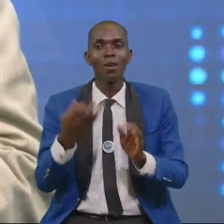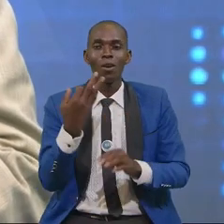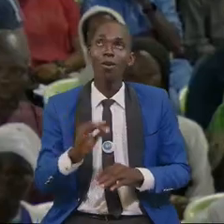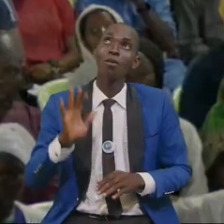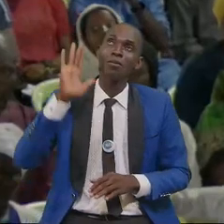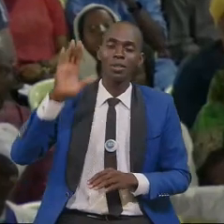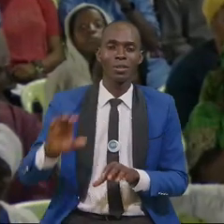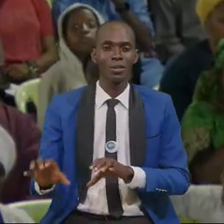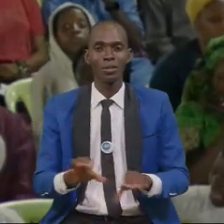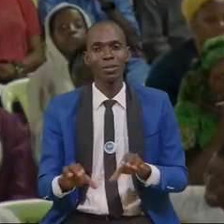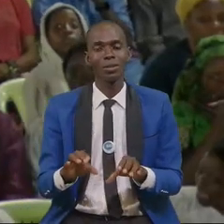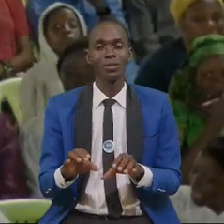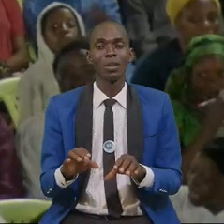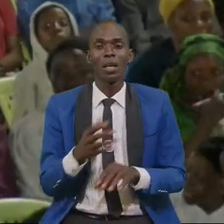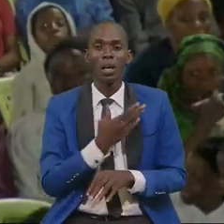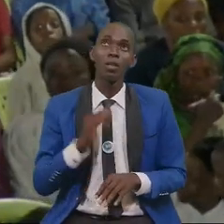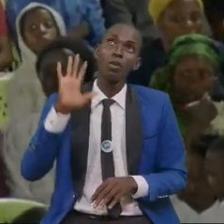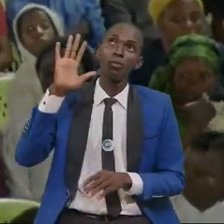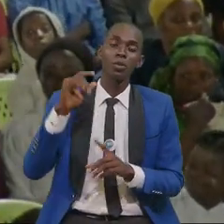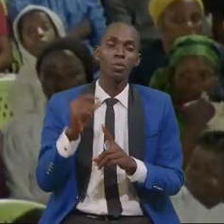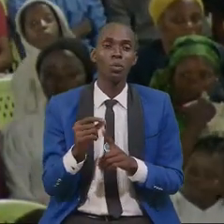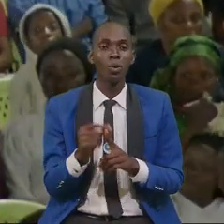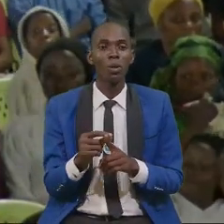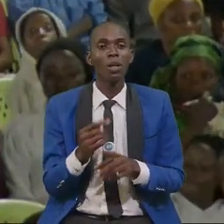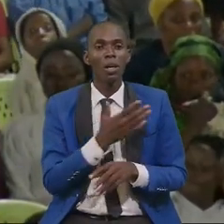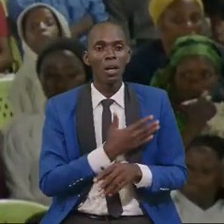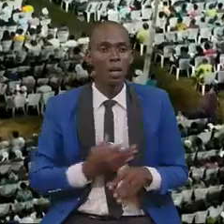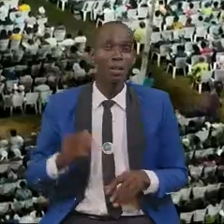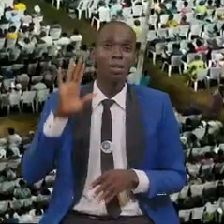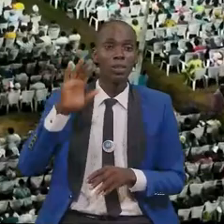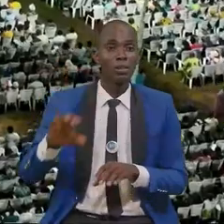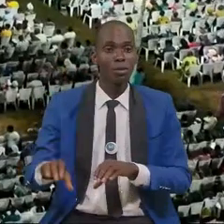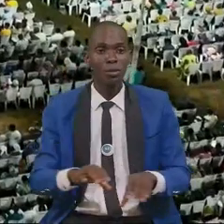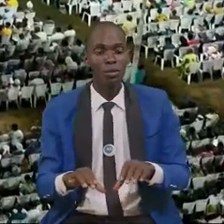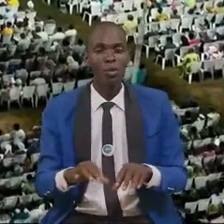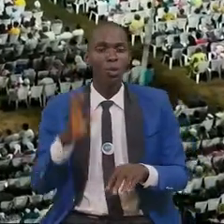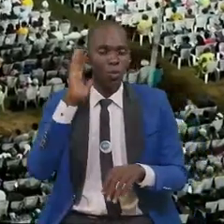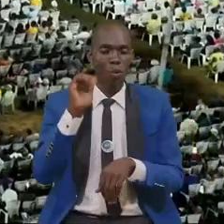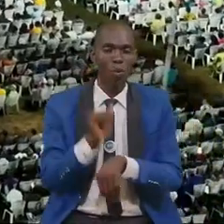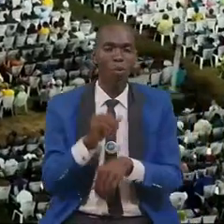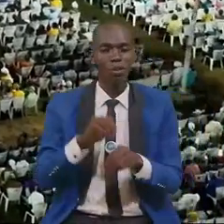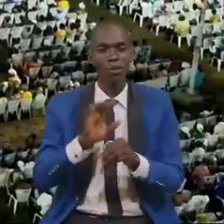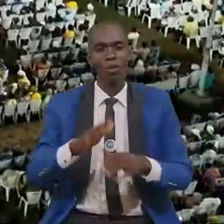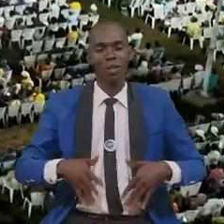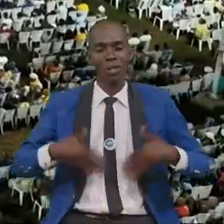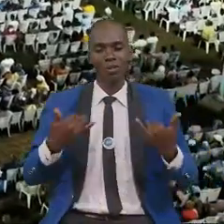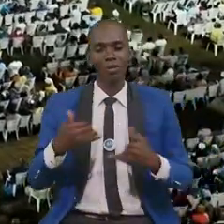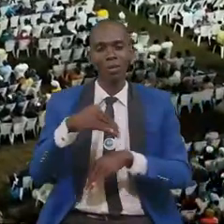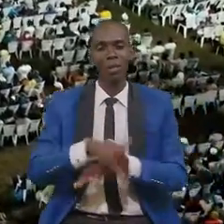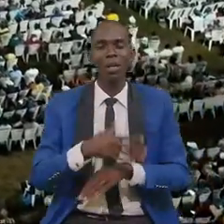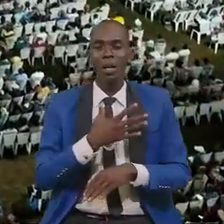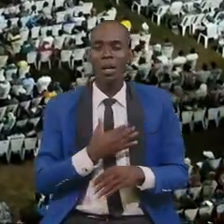deed and of his word. And his deed will work in your life tonight and roll